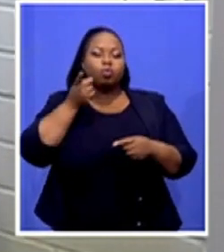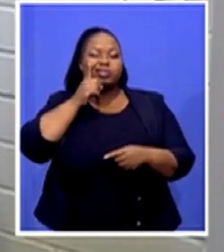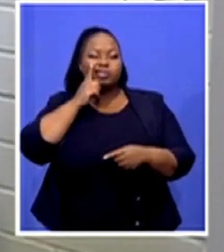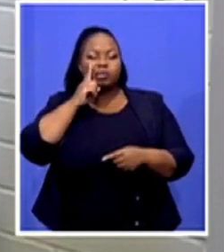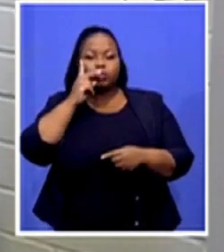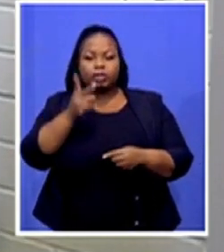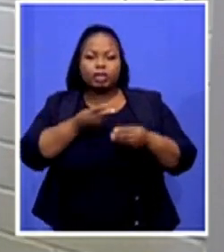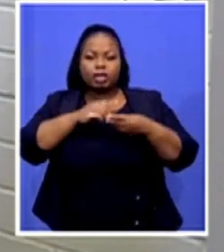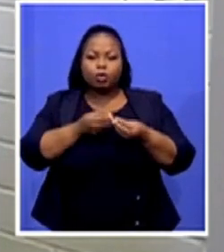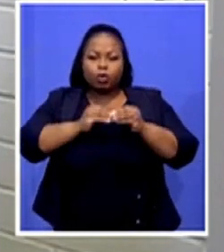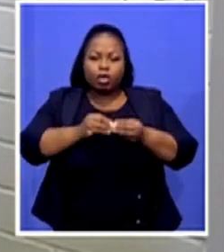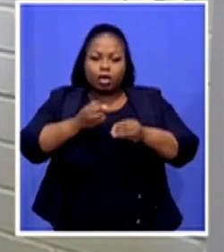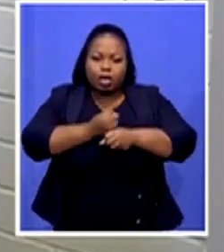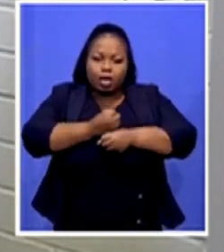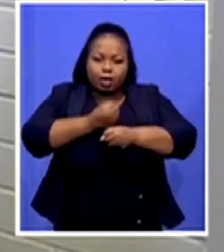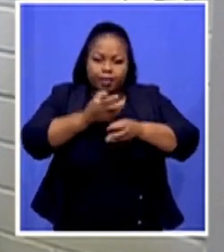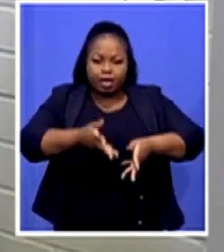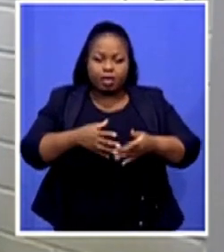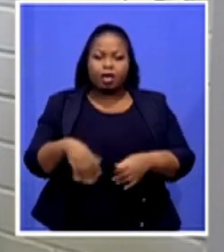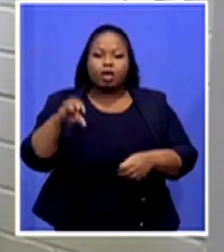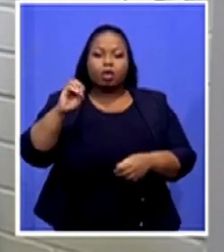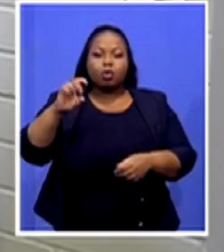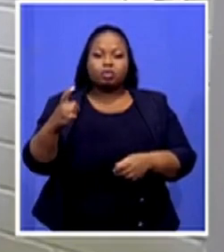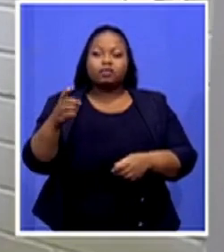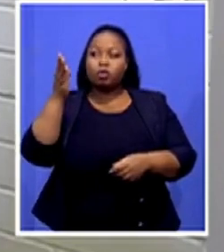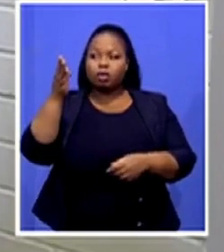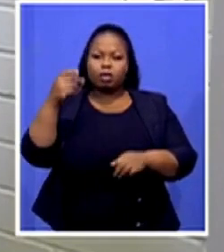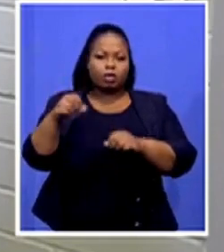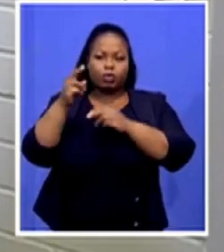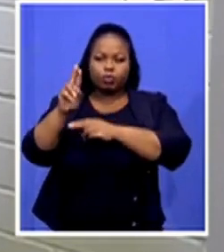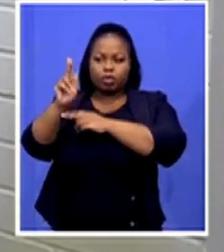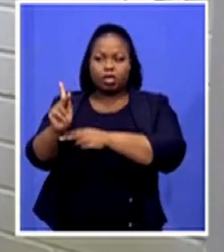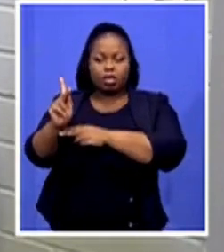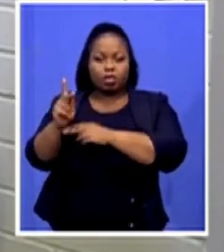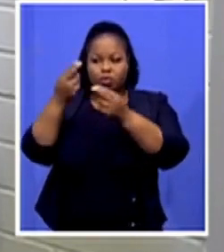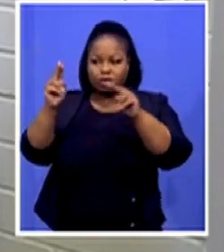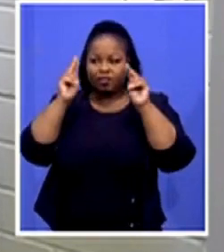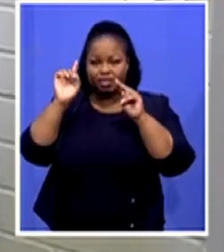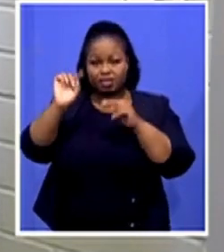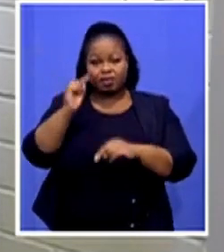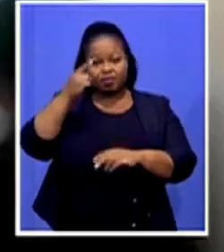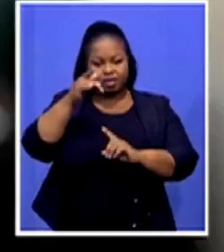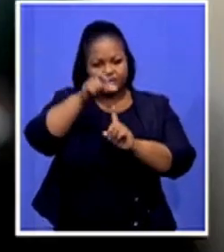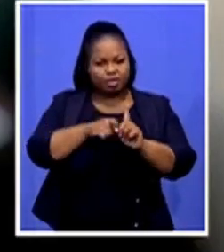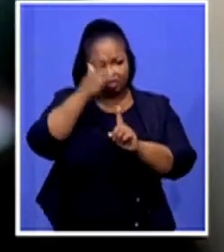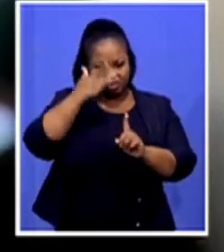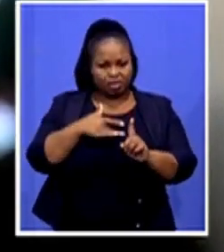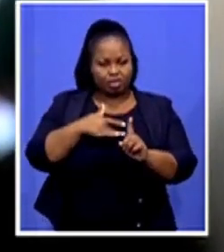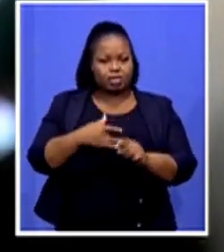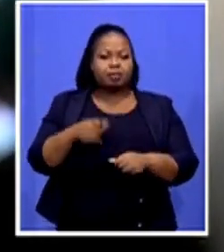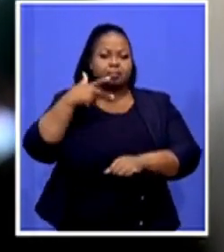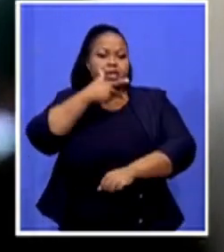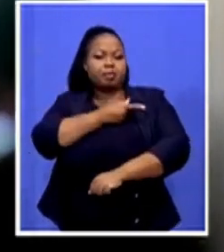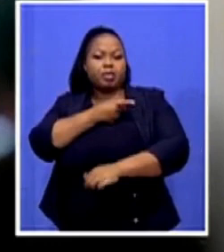of Oxford in the UK. The first patient will be vaccinated today. As